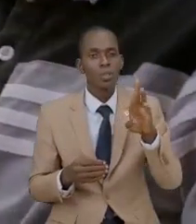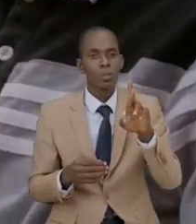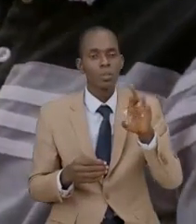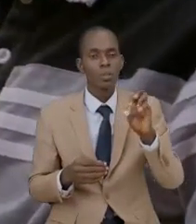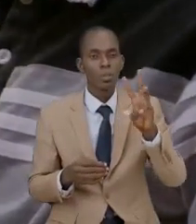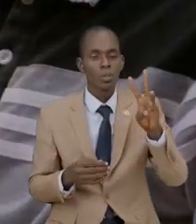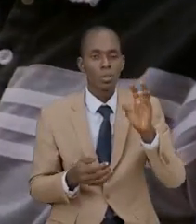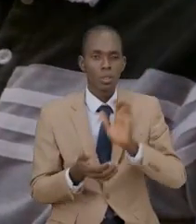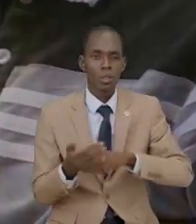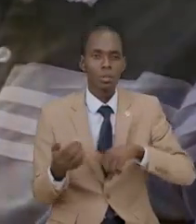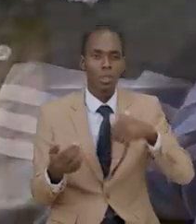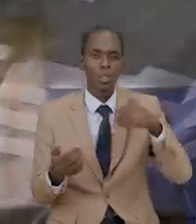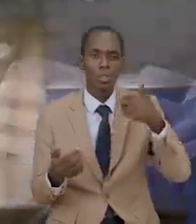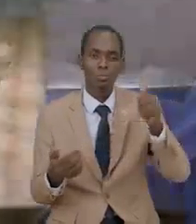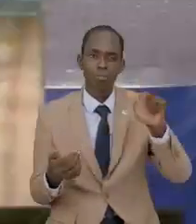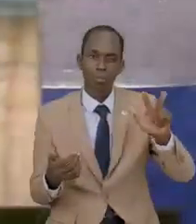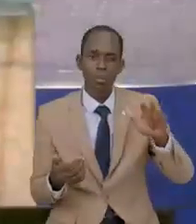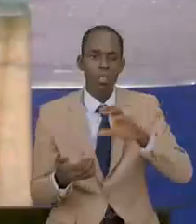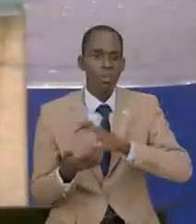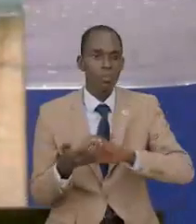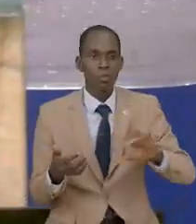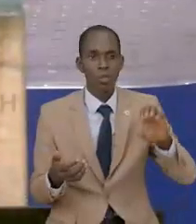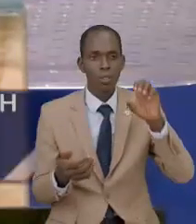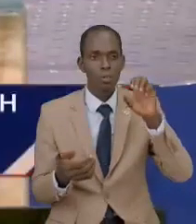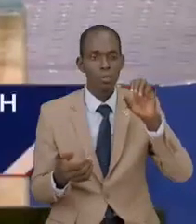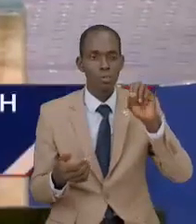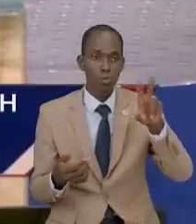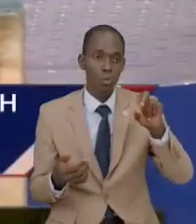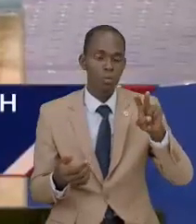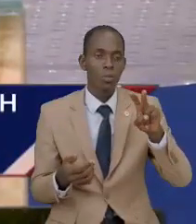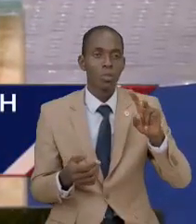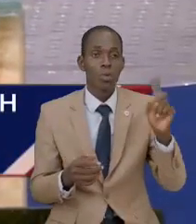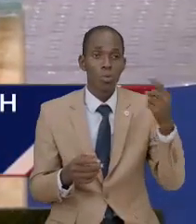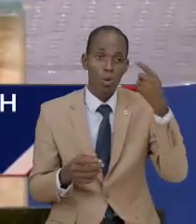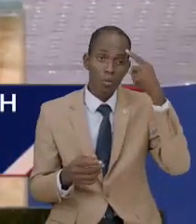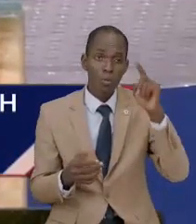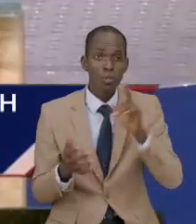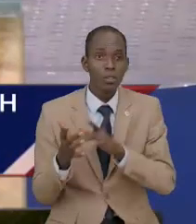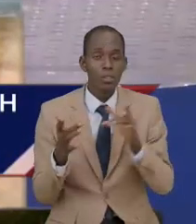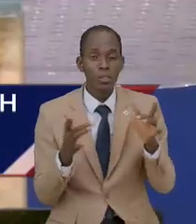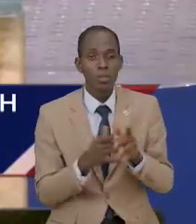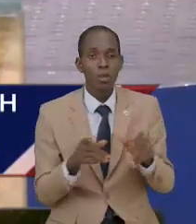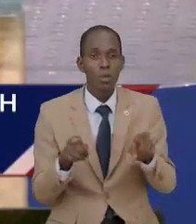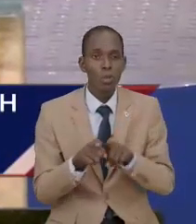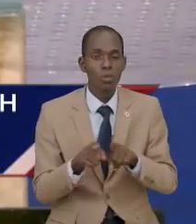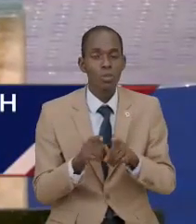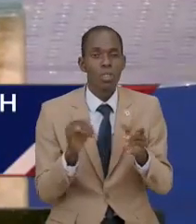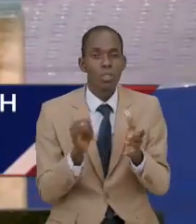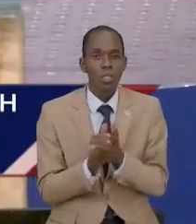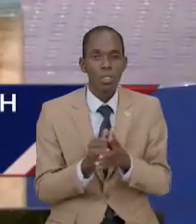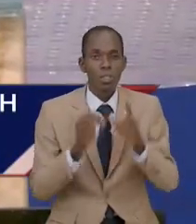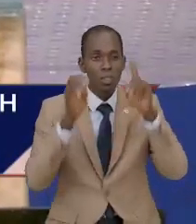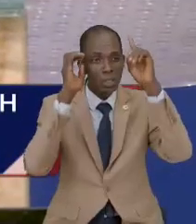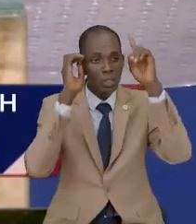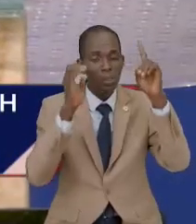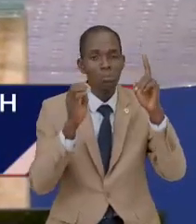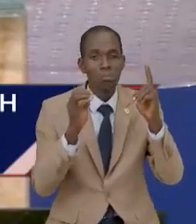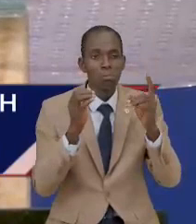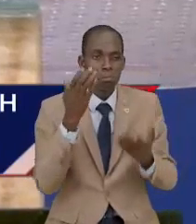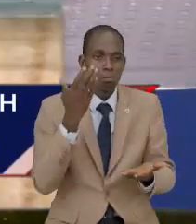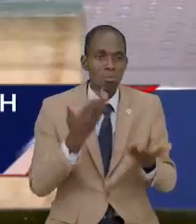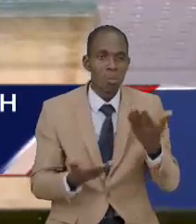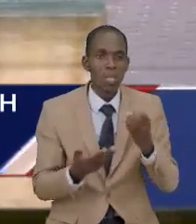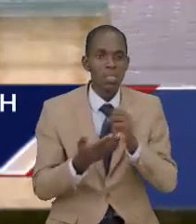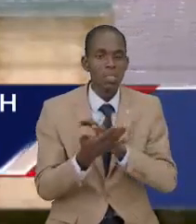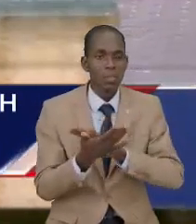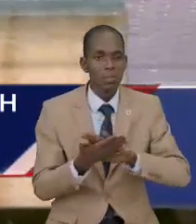verse 12. Hebrews 13, verse 12. Wherefore, Jesus also, that he